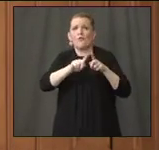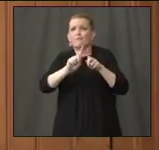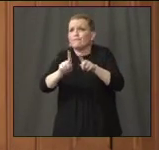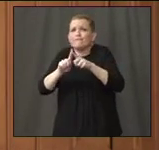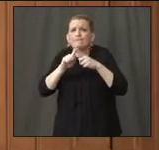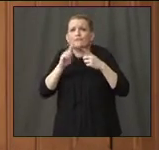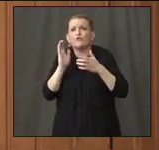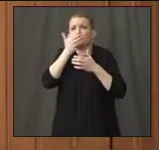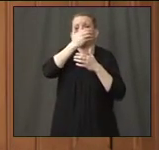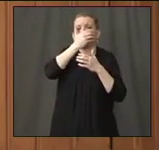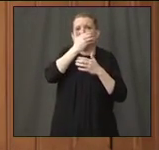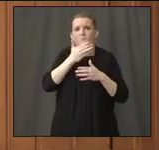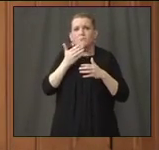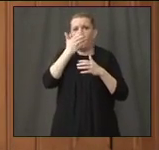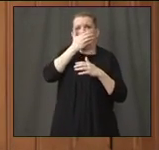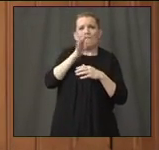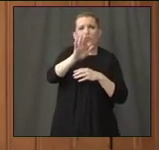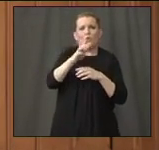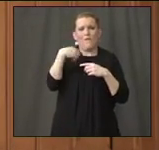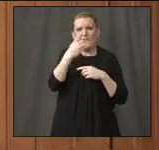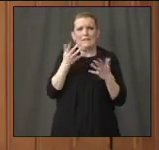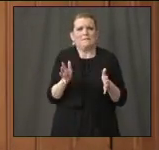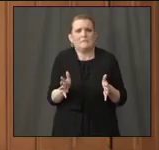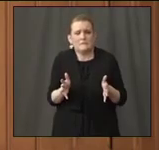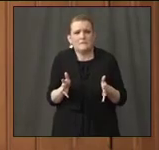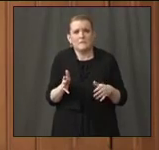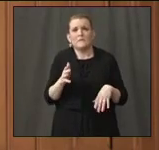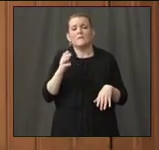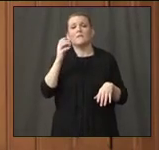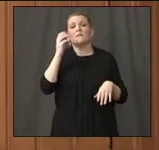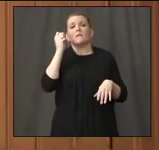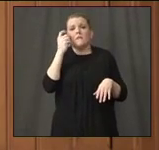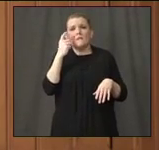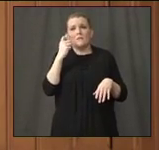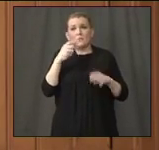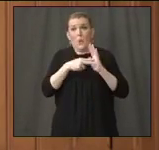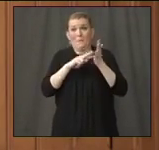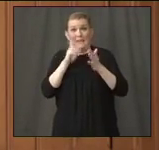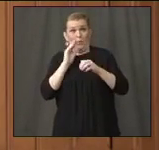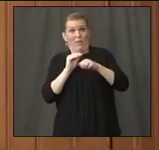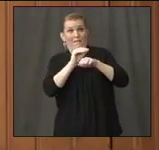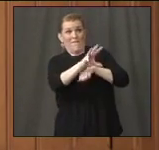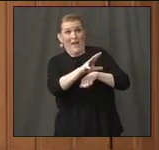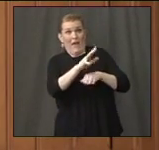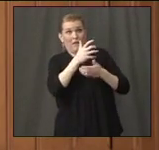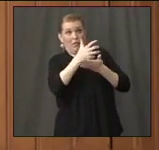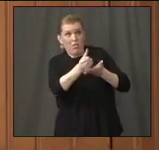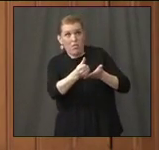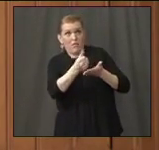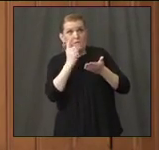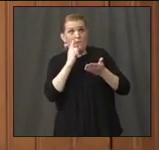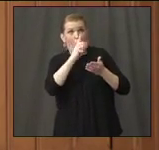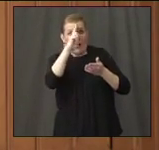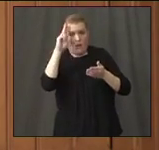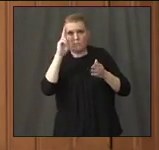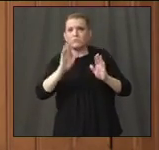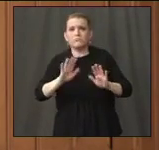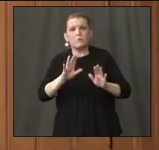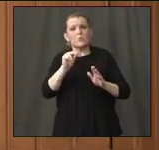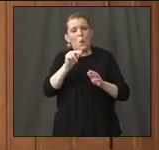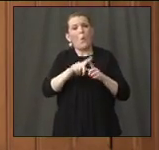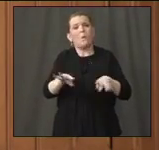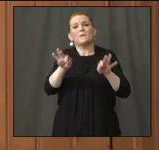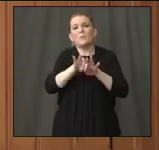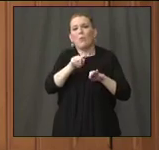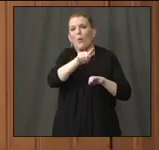everyone that the high-end PPE, we really want to save that for our healthcare workers, nursing home workers, first responders, state